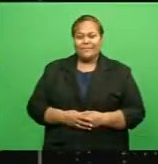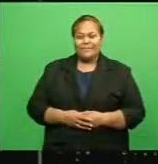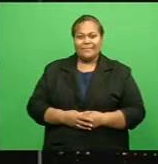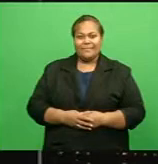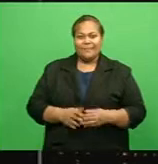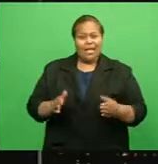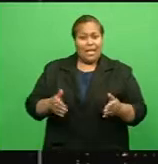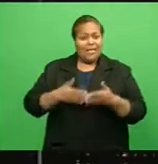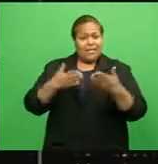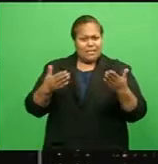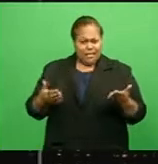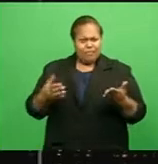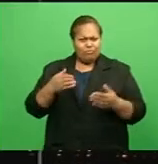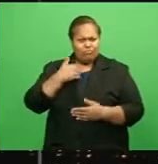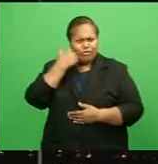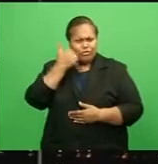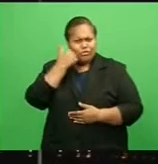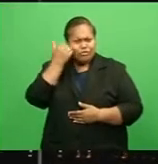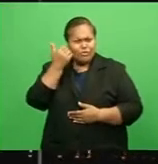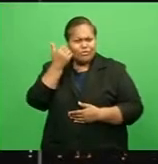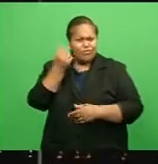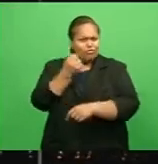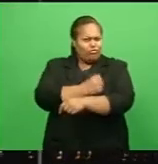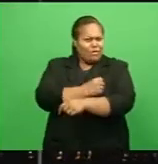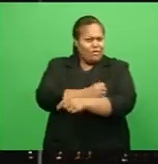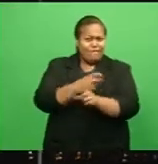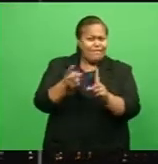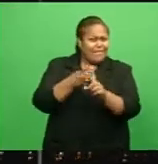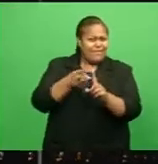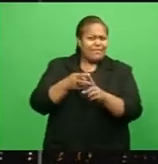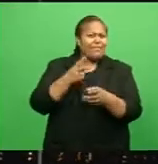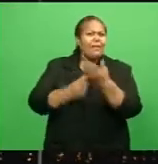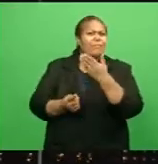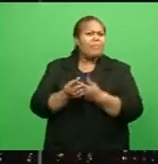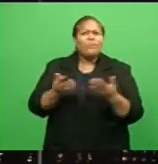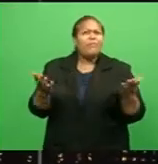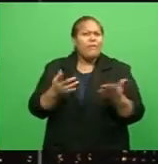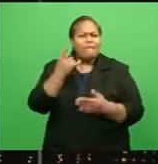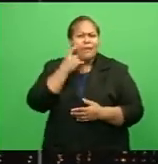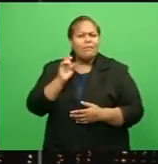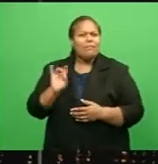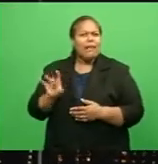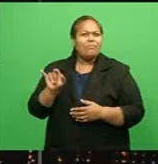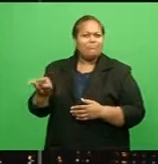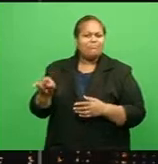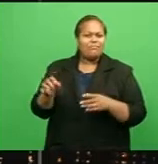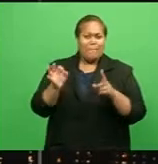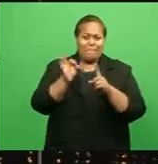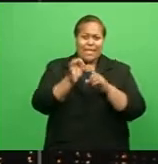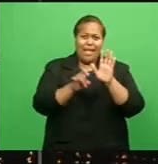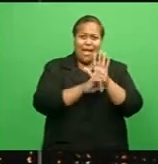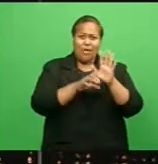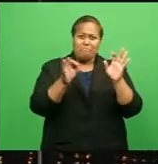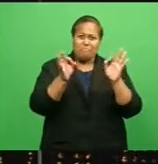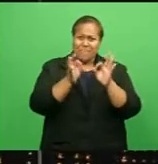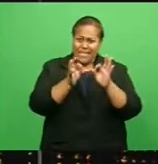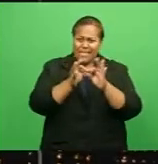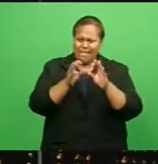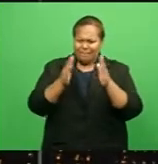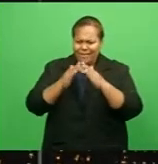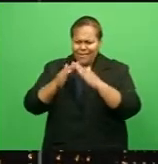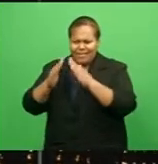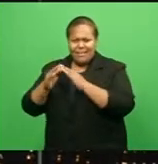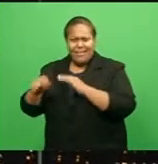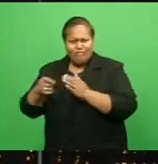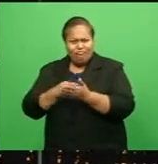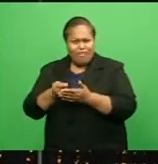Claims of prostitution, drugs and violence have surfaced in public rental board flats. The illegal activities are becoming a persistent issue which